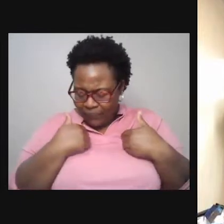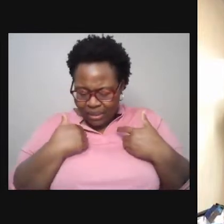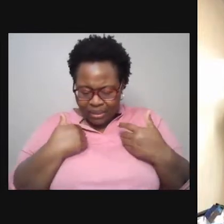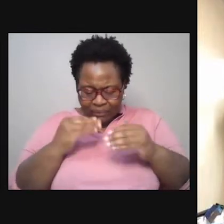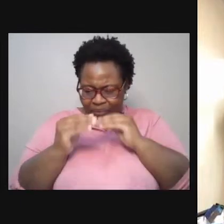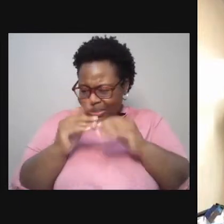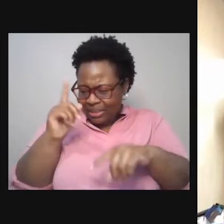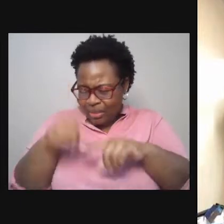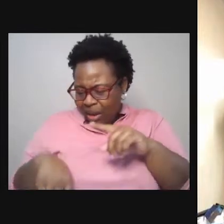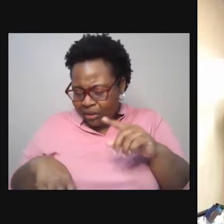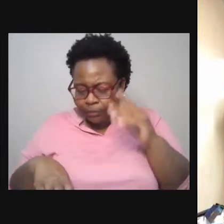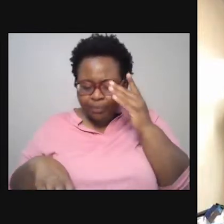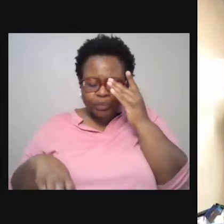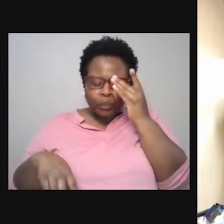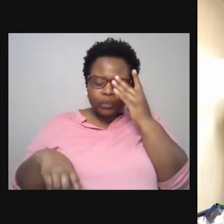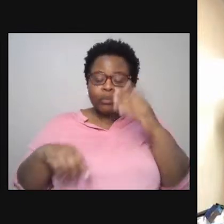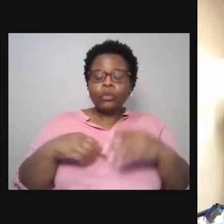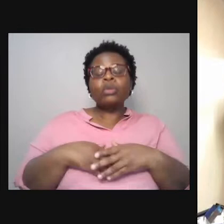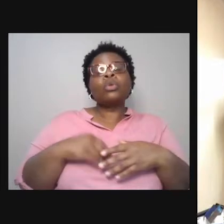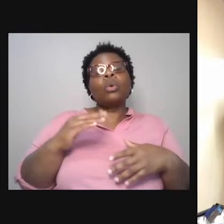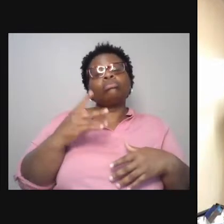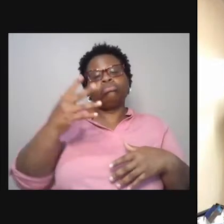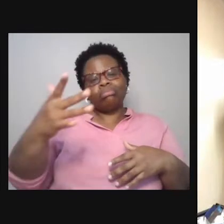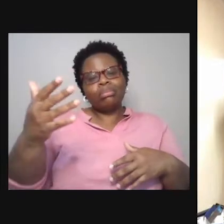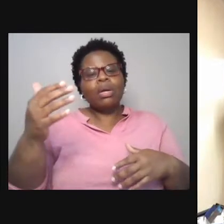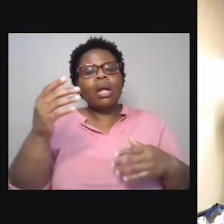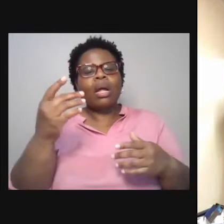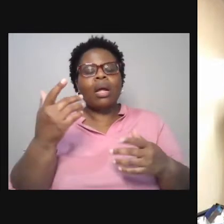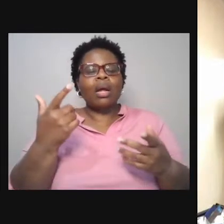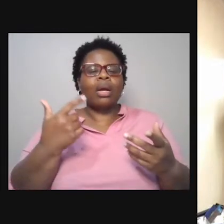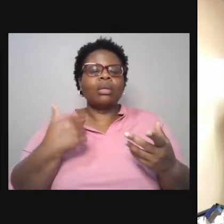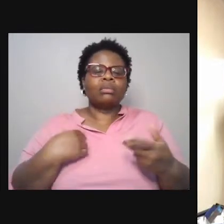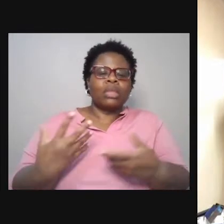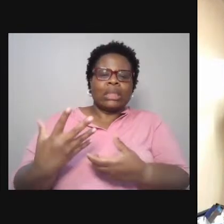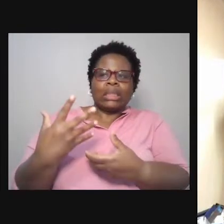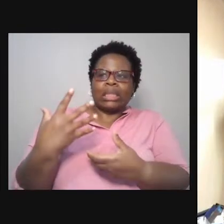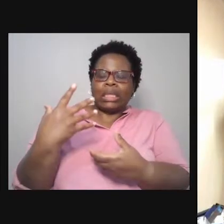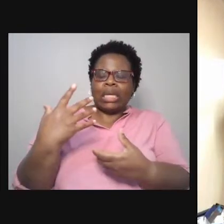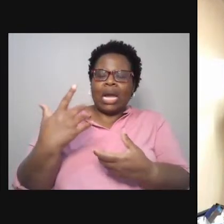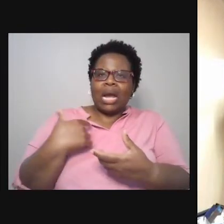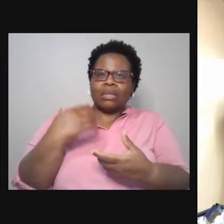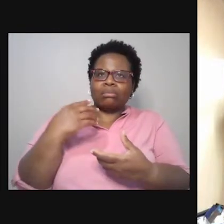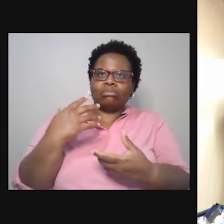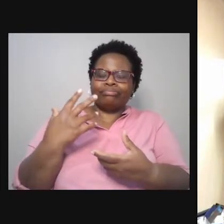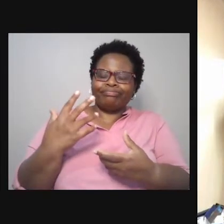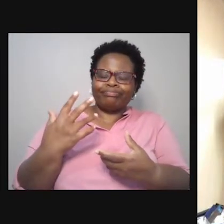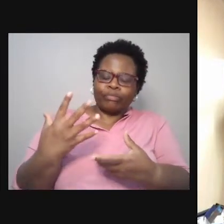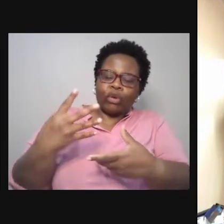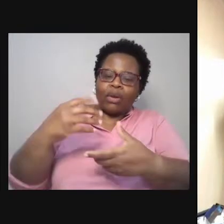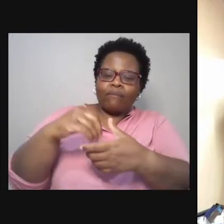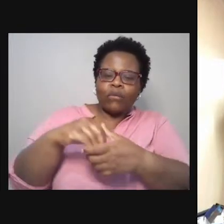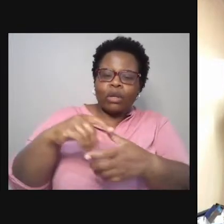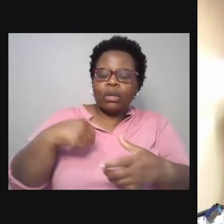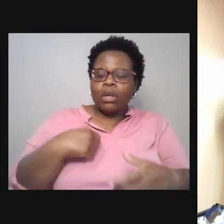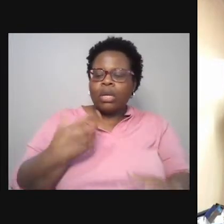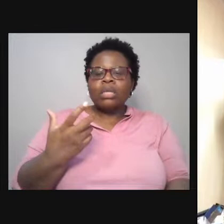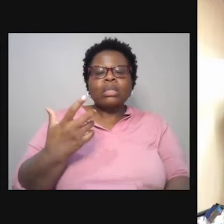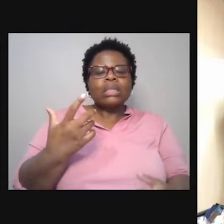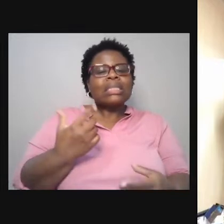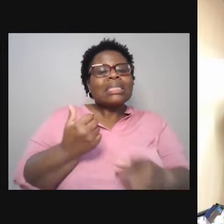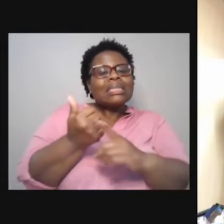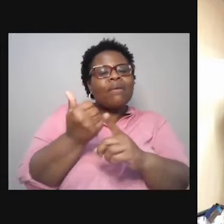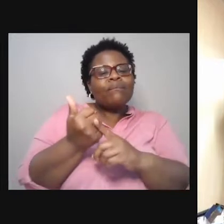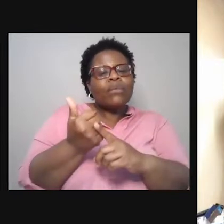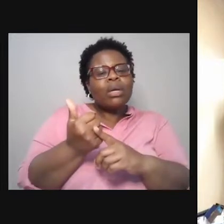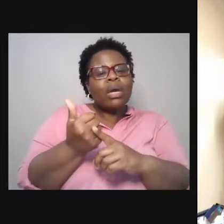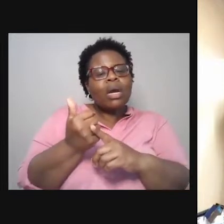fix it. And so eventually, when I got into just self care